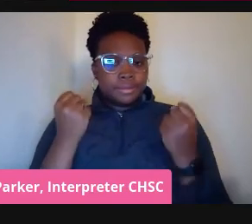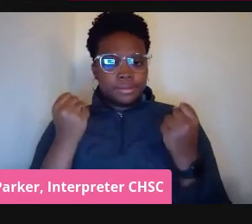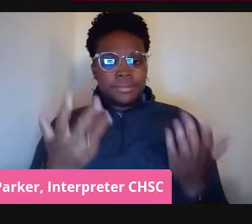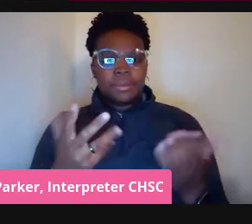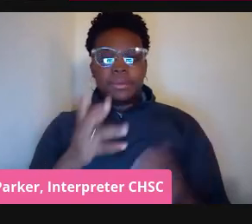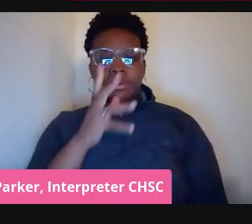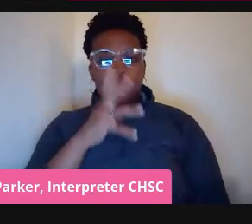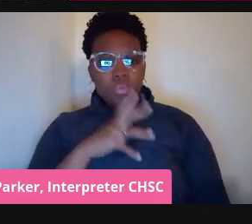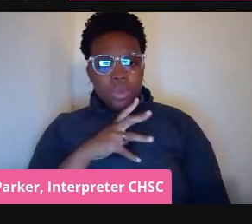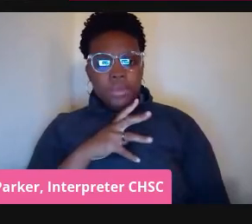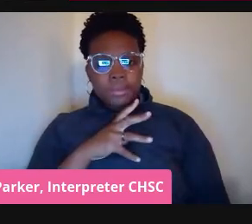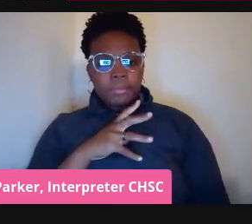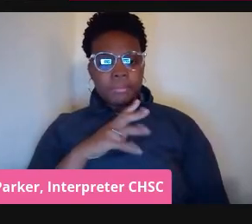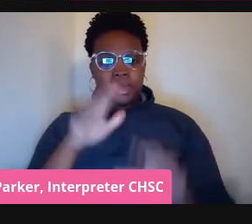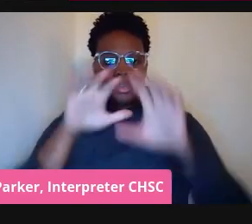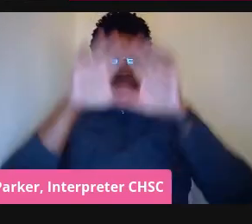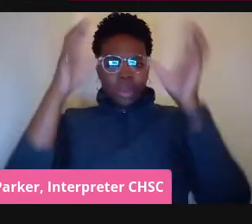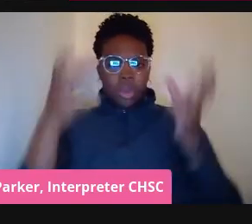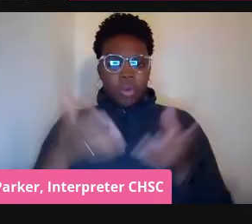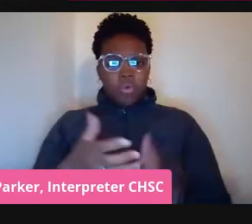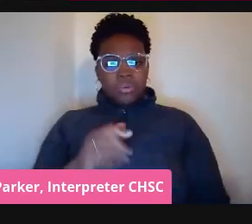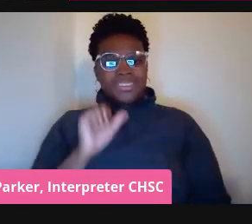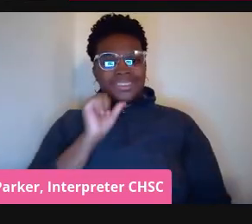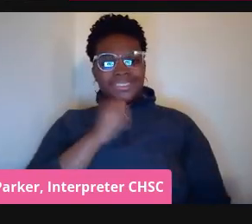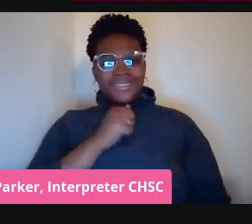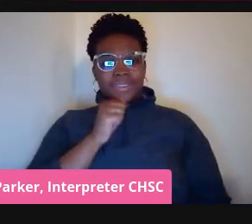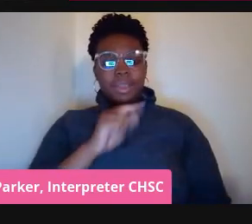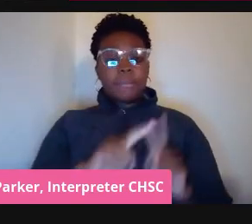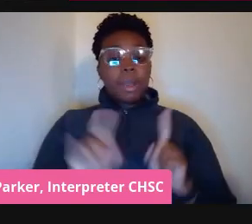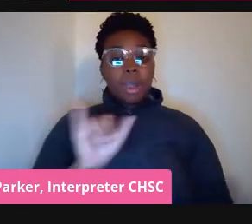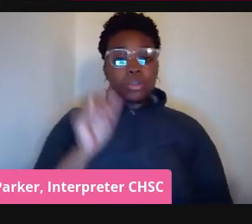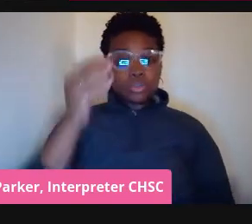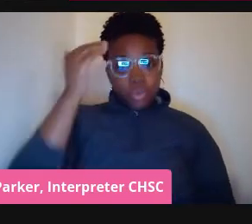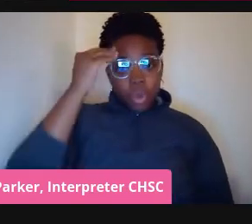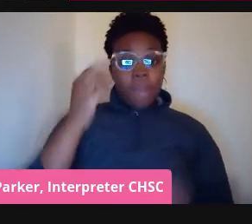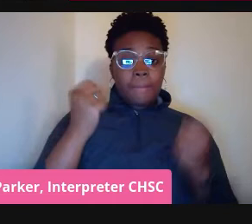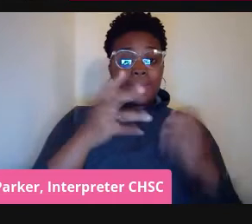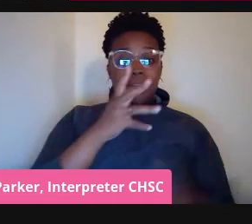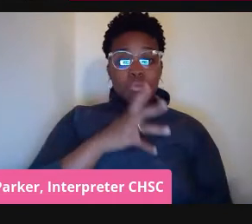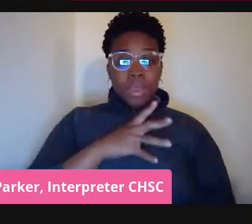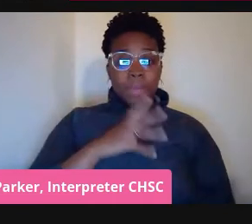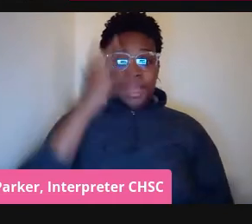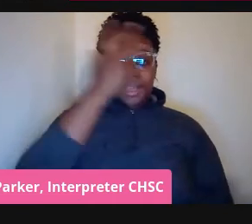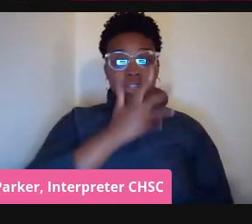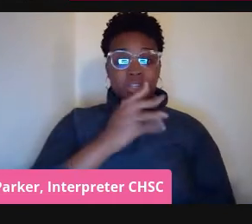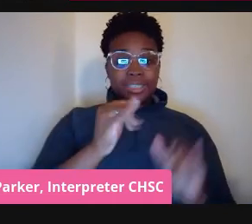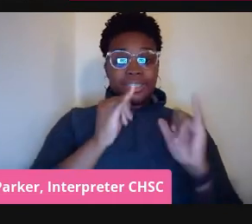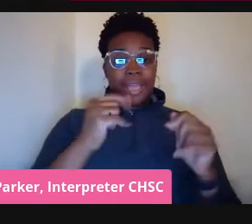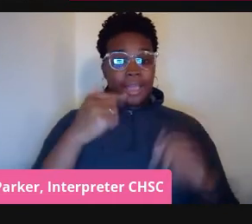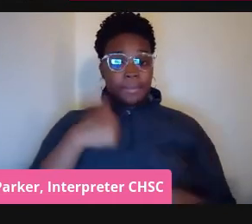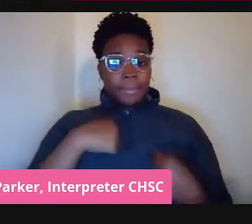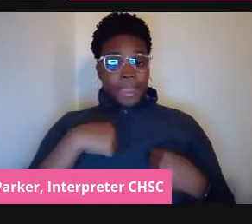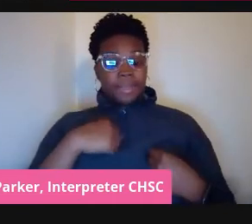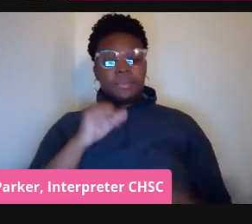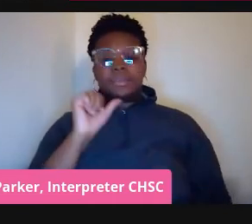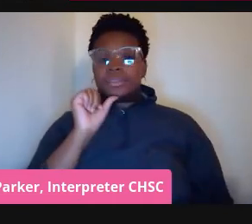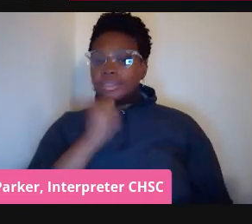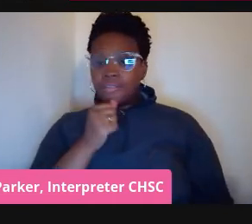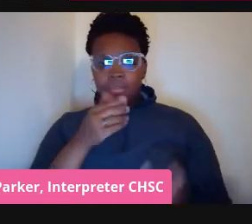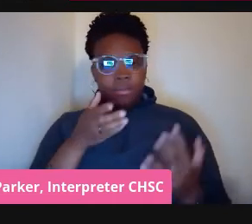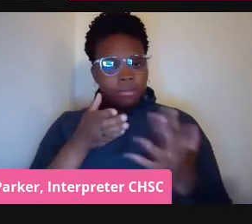women as a whole are suffering, but also knowing that so many women that look like me are suffering and pushing through